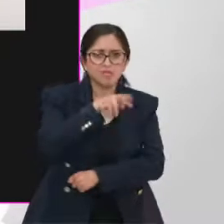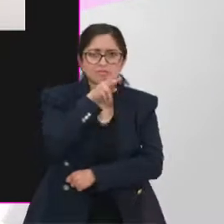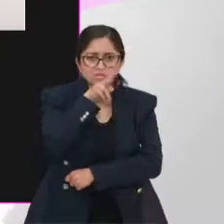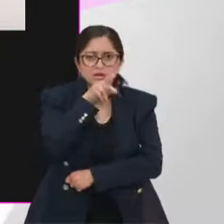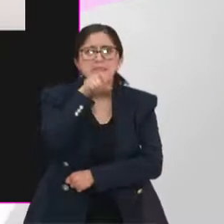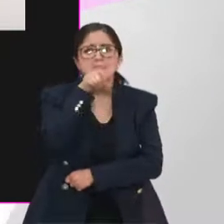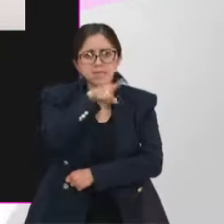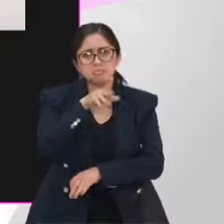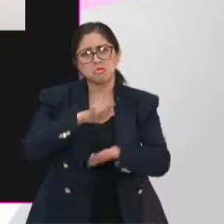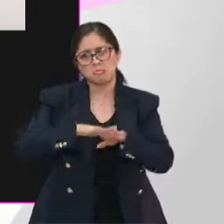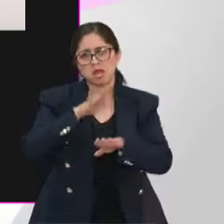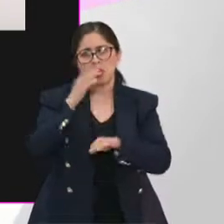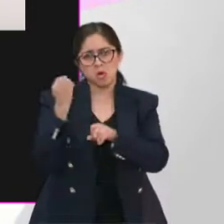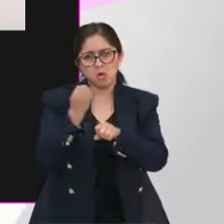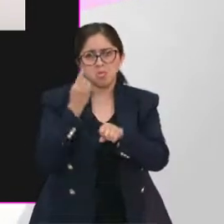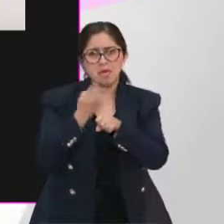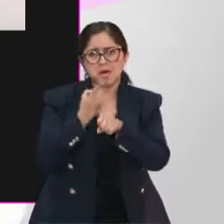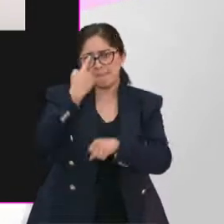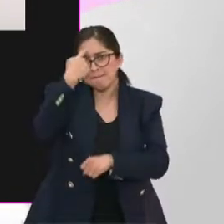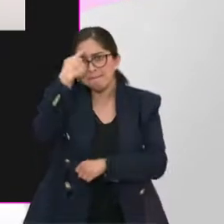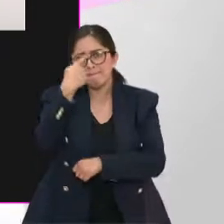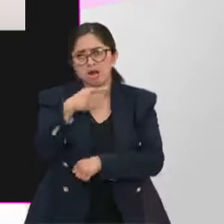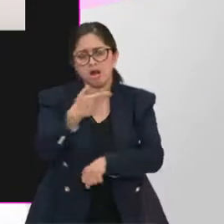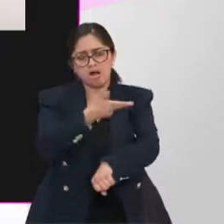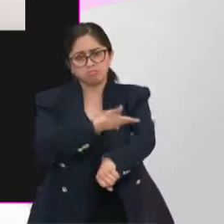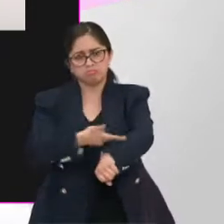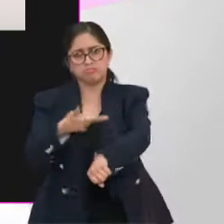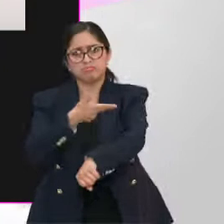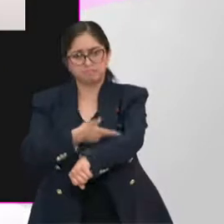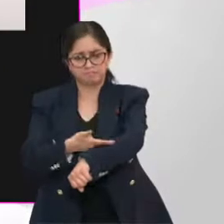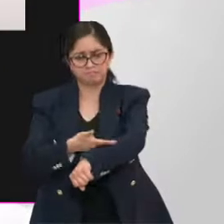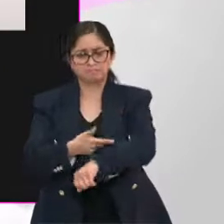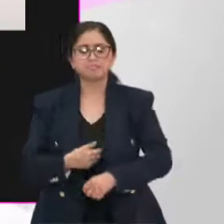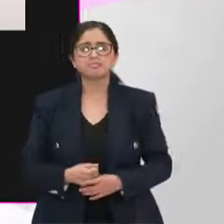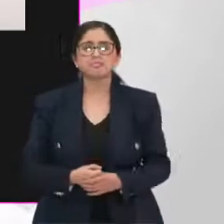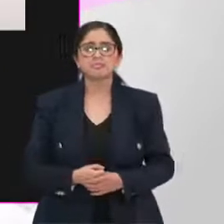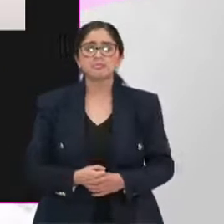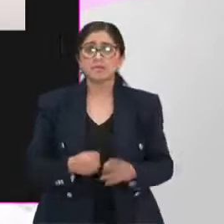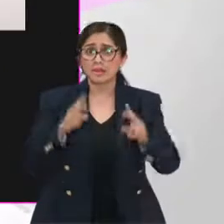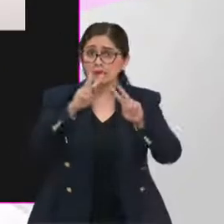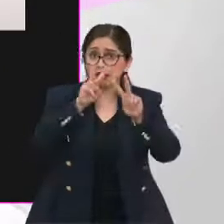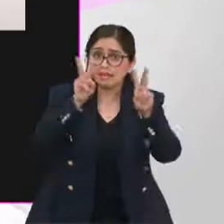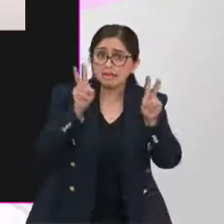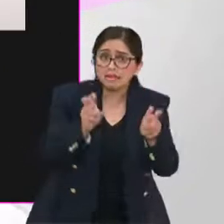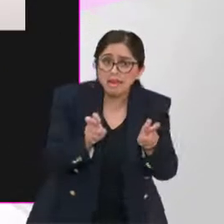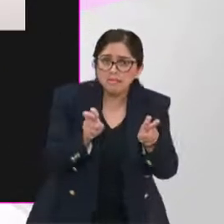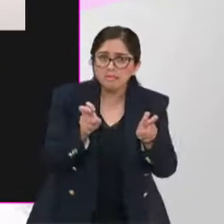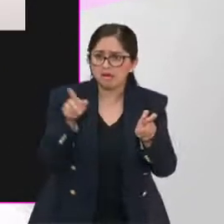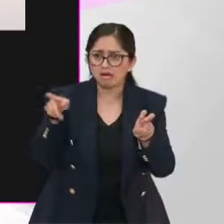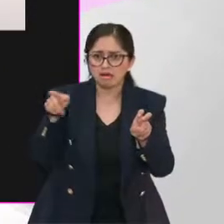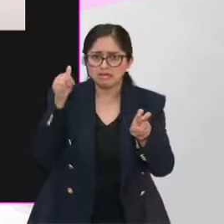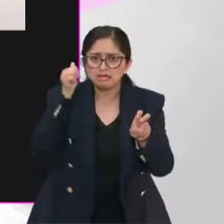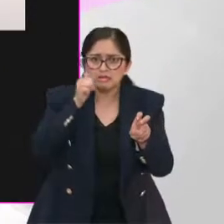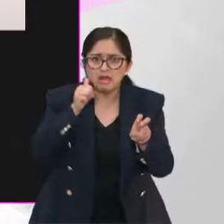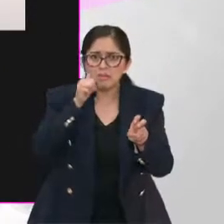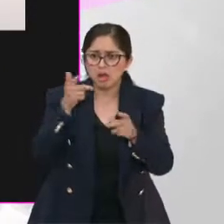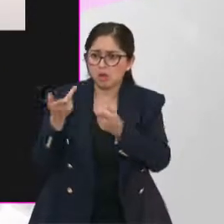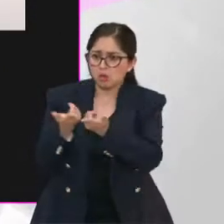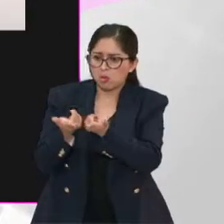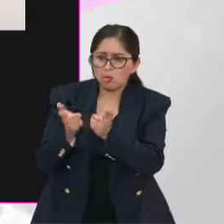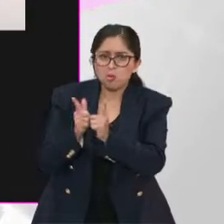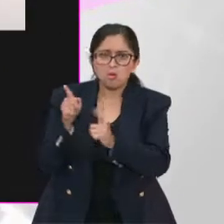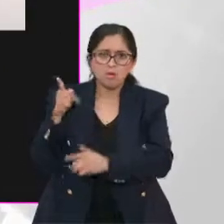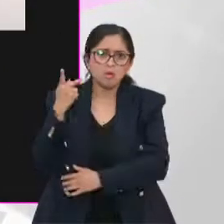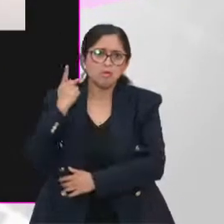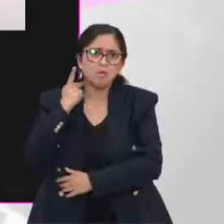political parties, then there is more uncertainty and it is more difficult to work with the